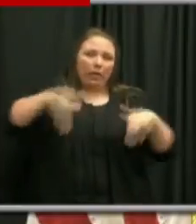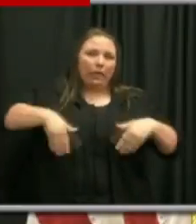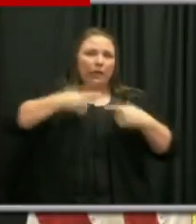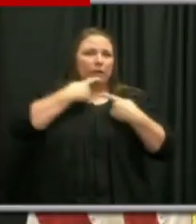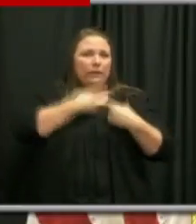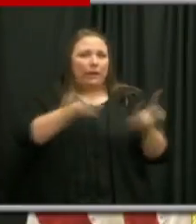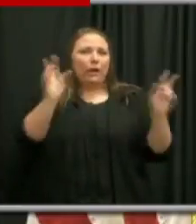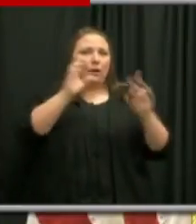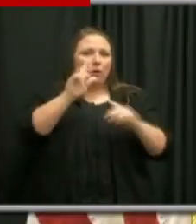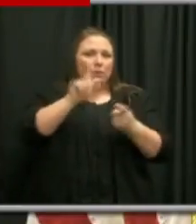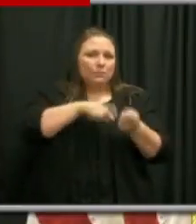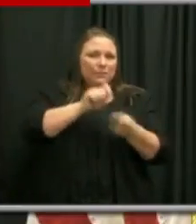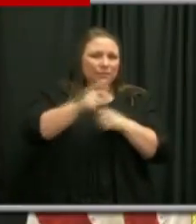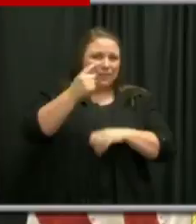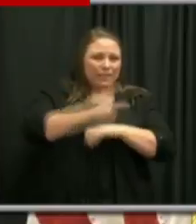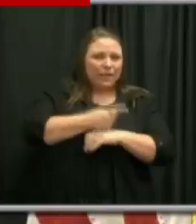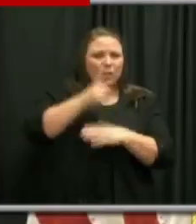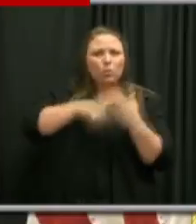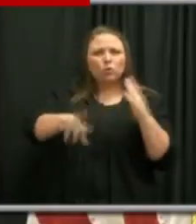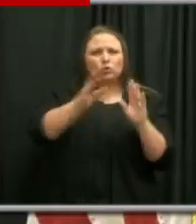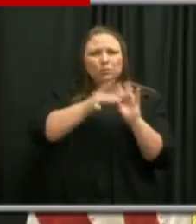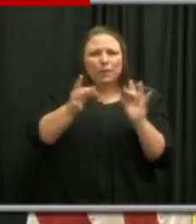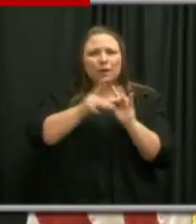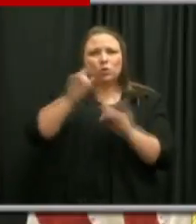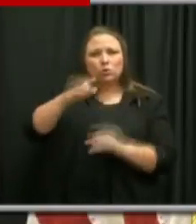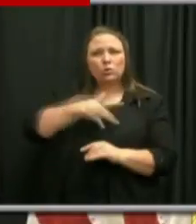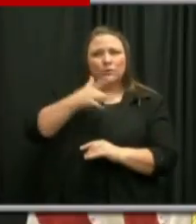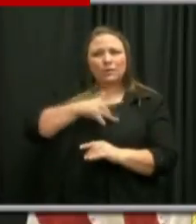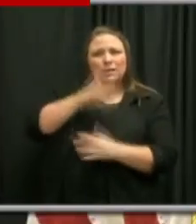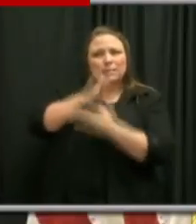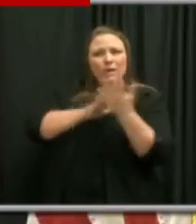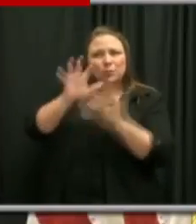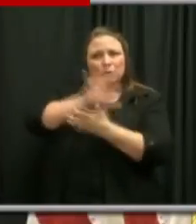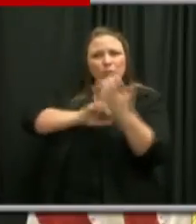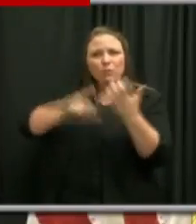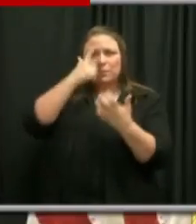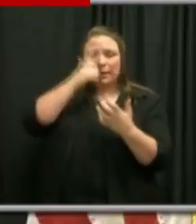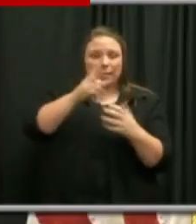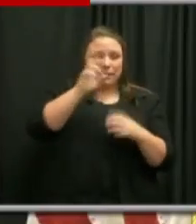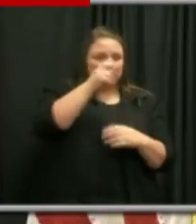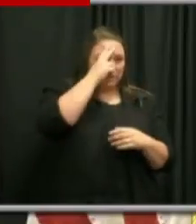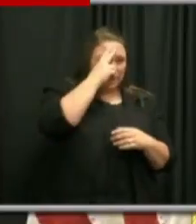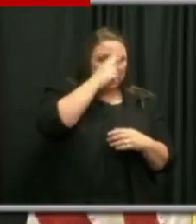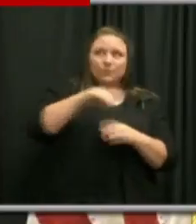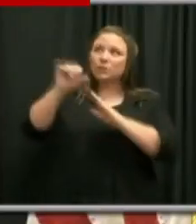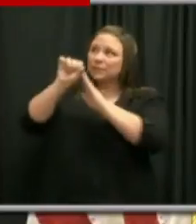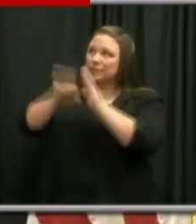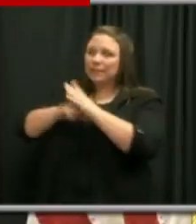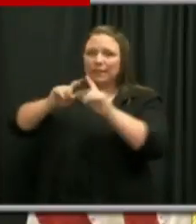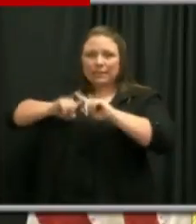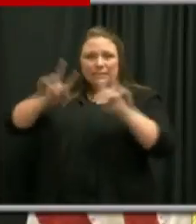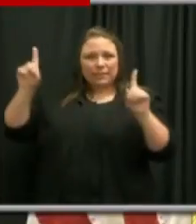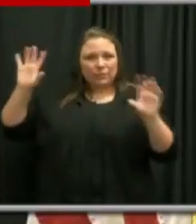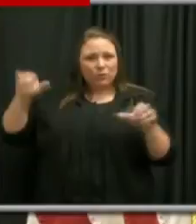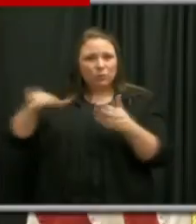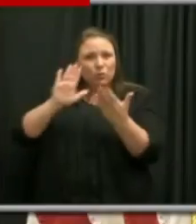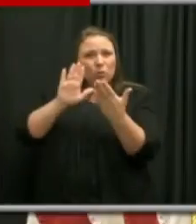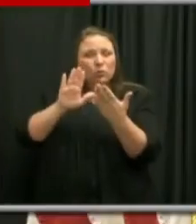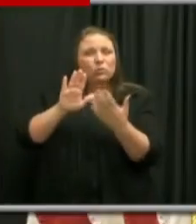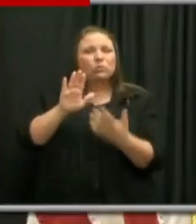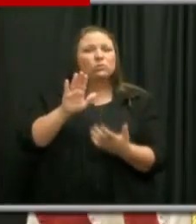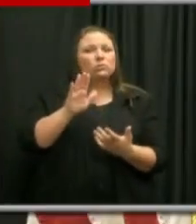is your message to those businesses? Do you think there's some confusion since Nashville is on a different track than from the state of Tennessee? And would there